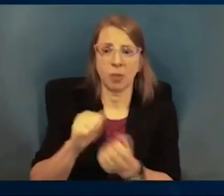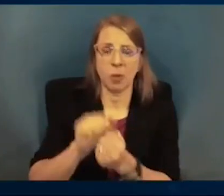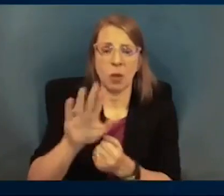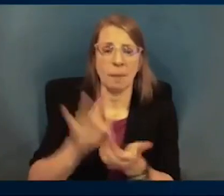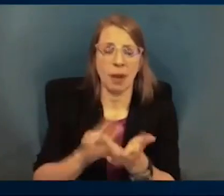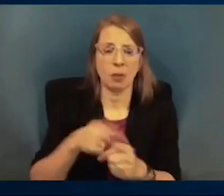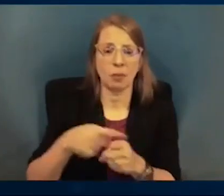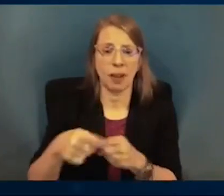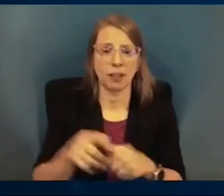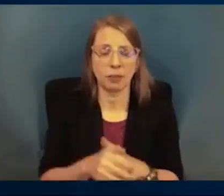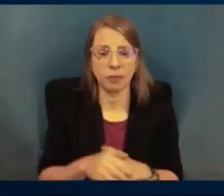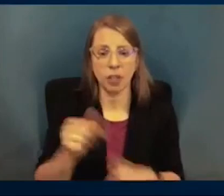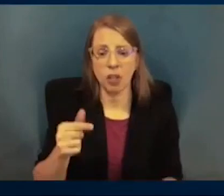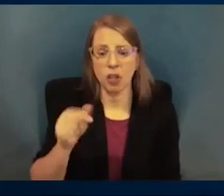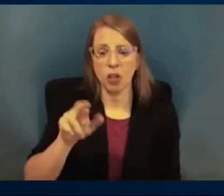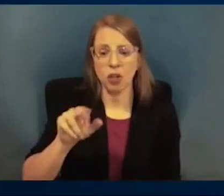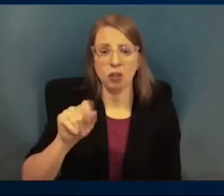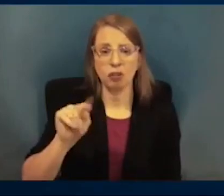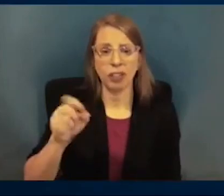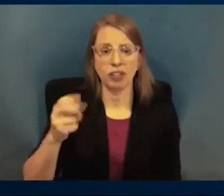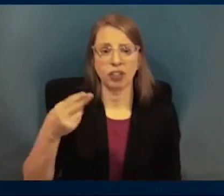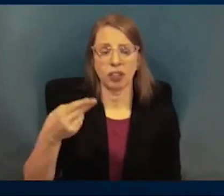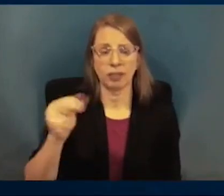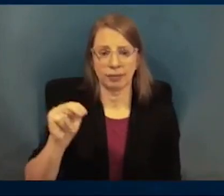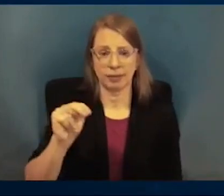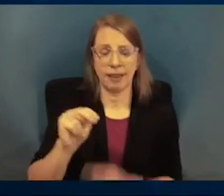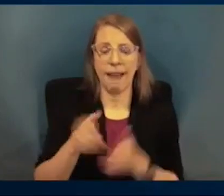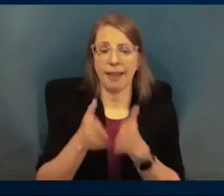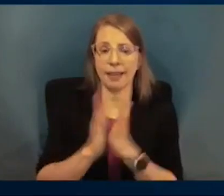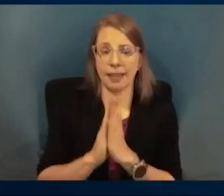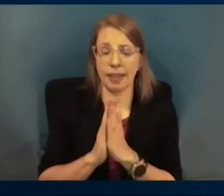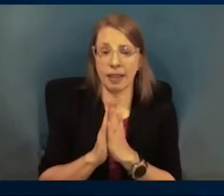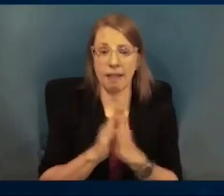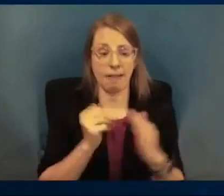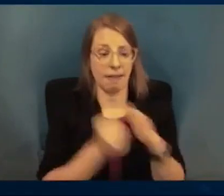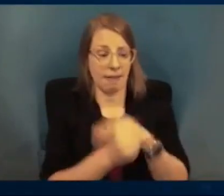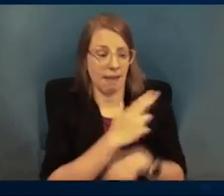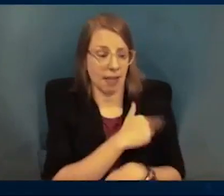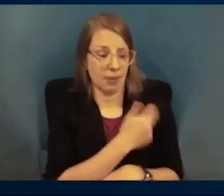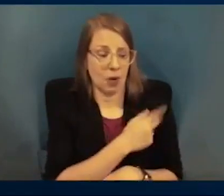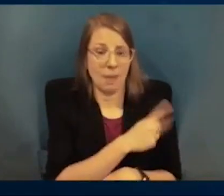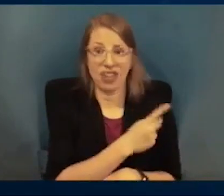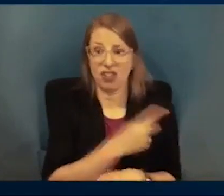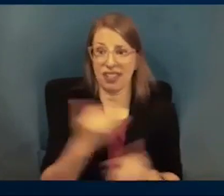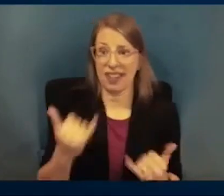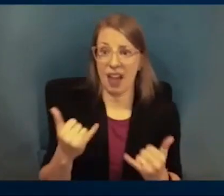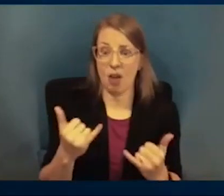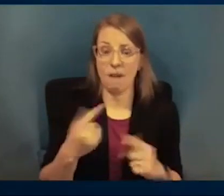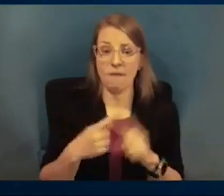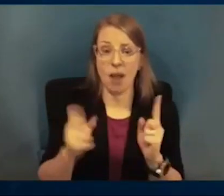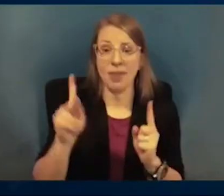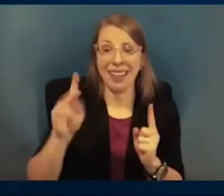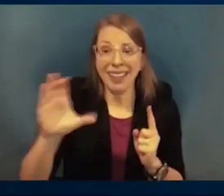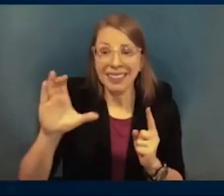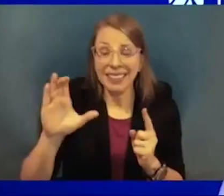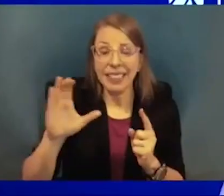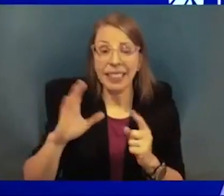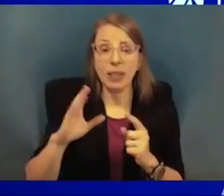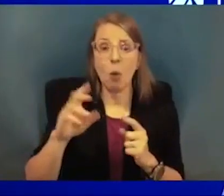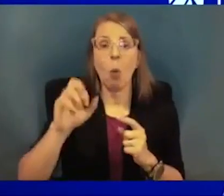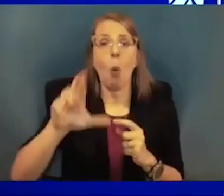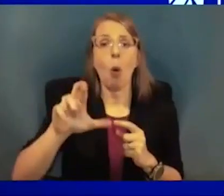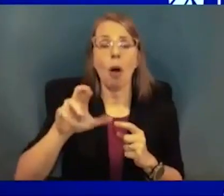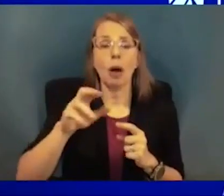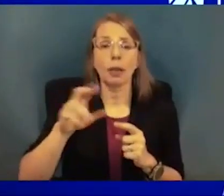patients that we have in the hospital now mostly from the metro, or are they mostly being transferred in? Yeah, I haven't